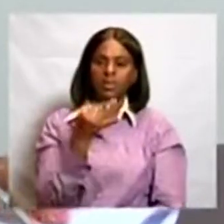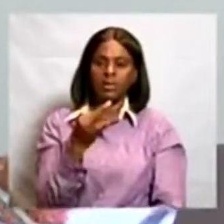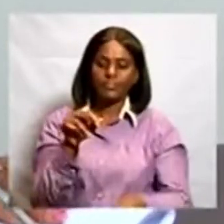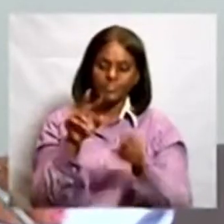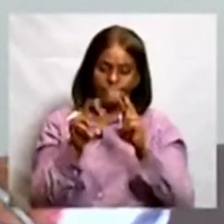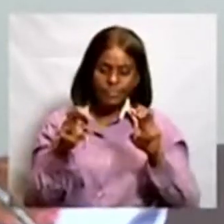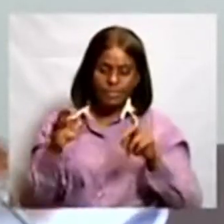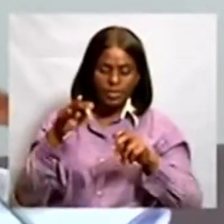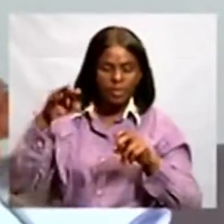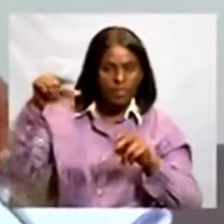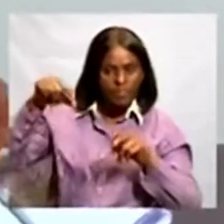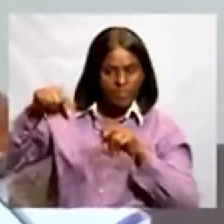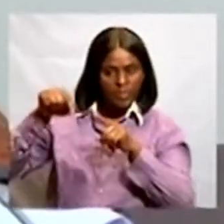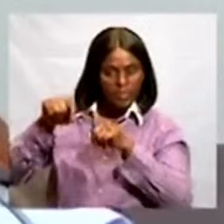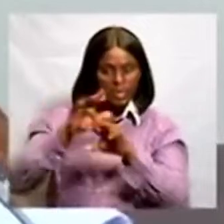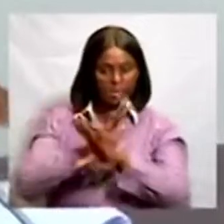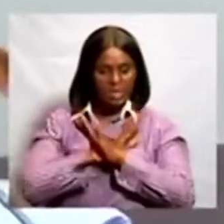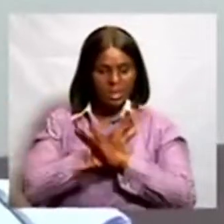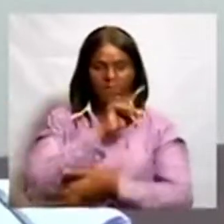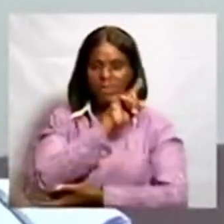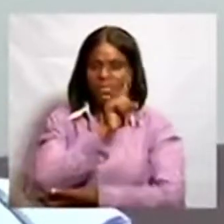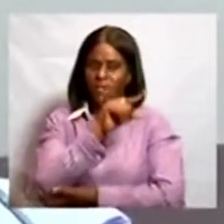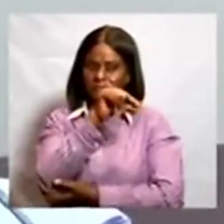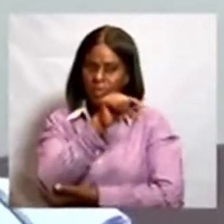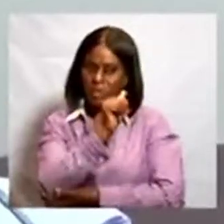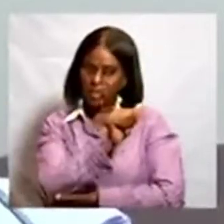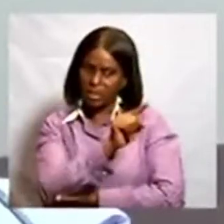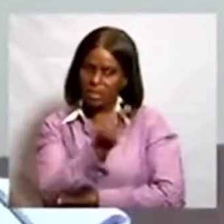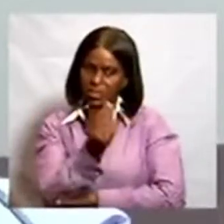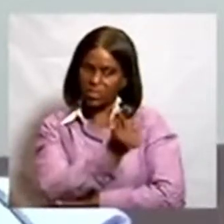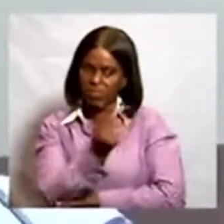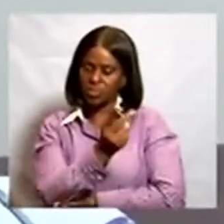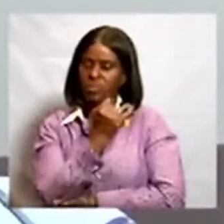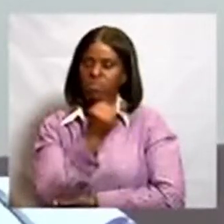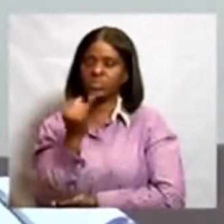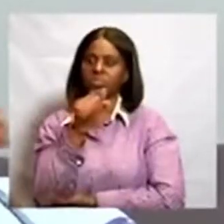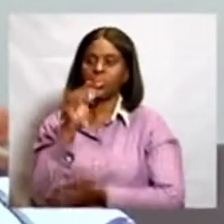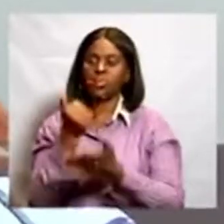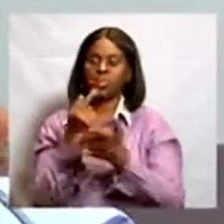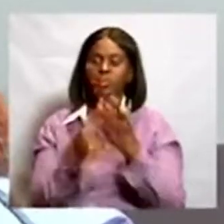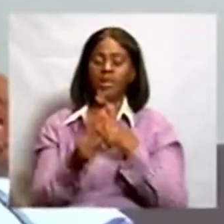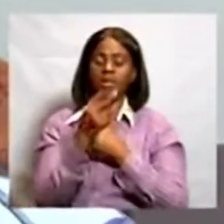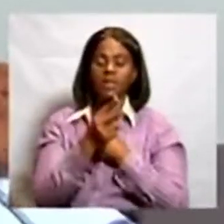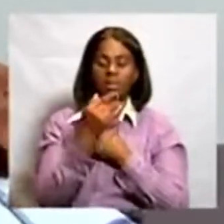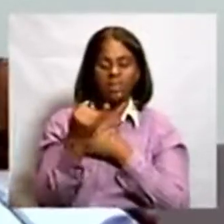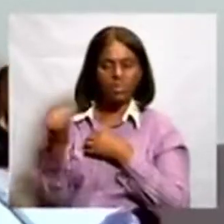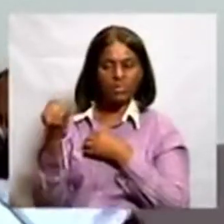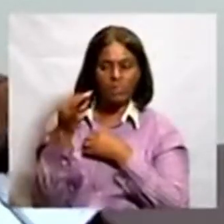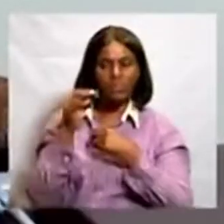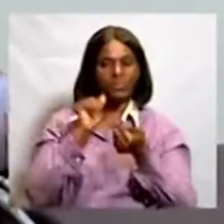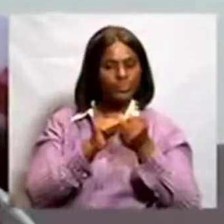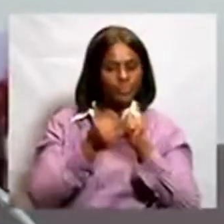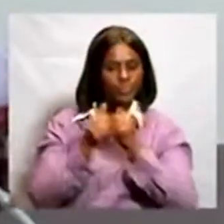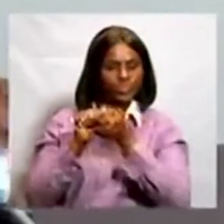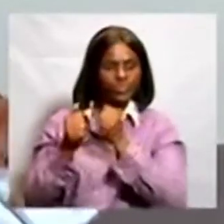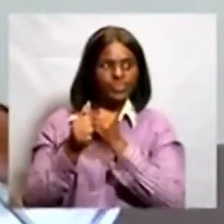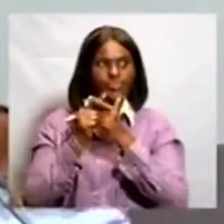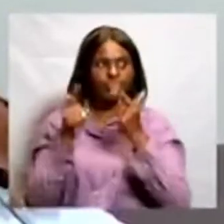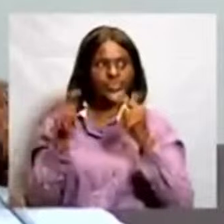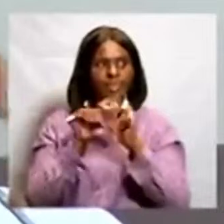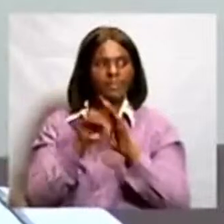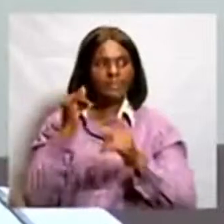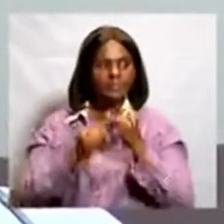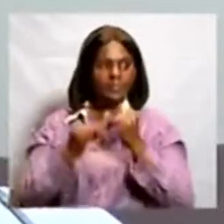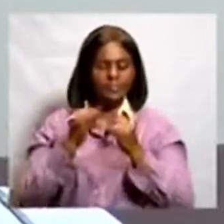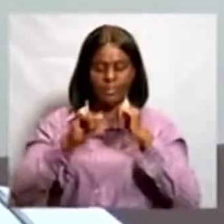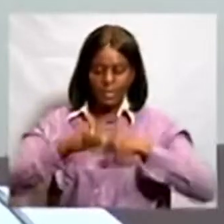of qualifications by the Zambia Qualifications Authority. The two issues were the issues of contention in the last bill. So